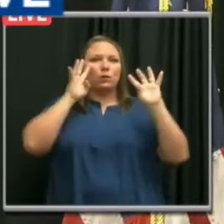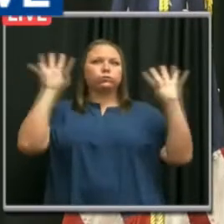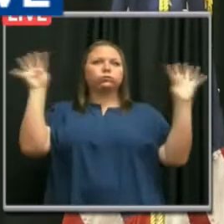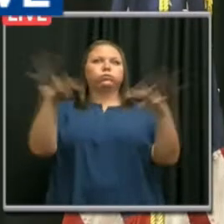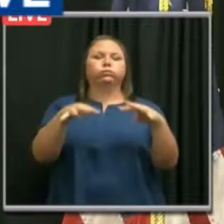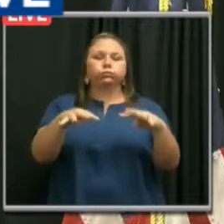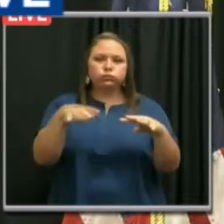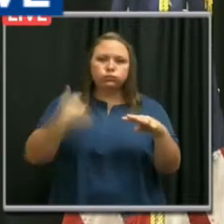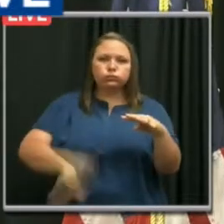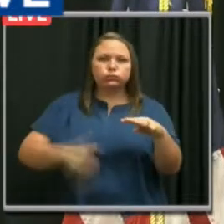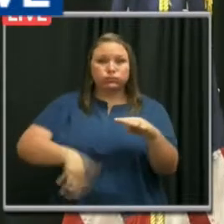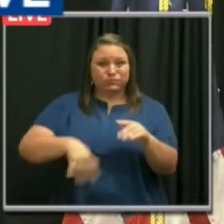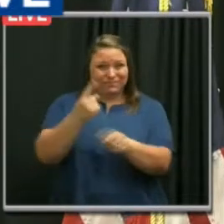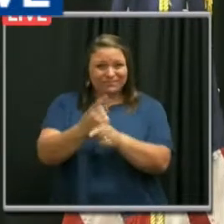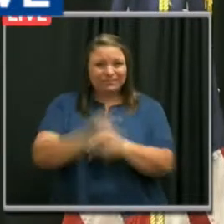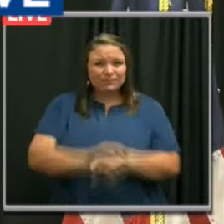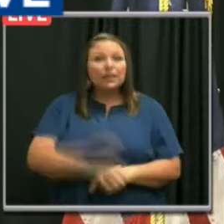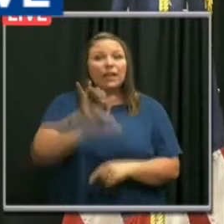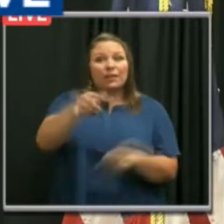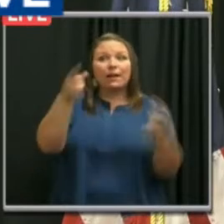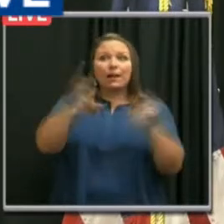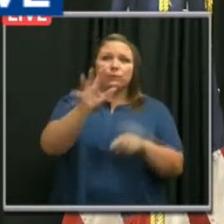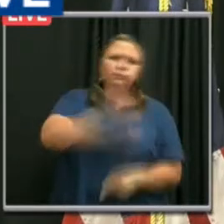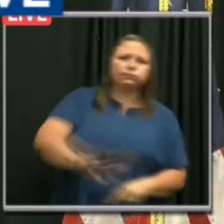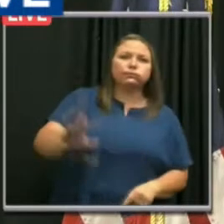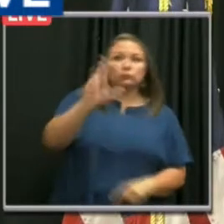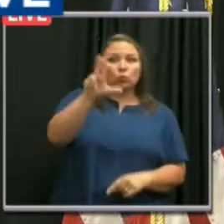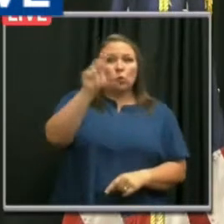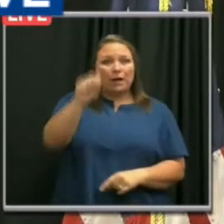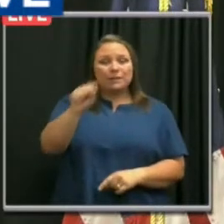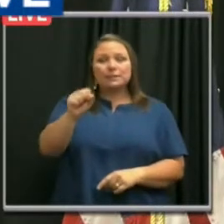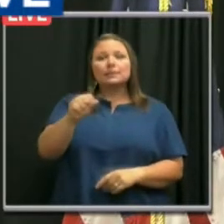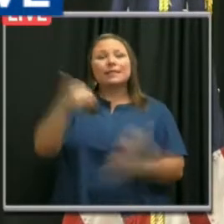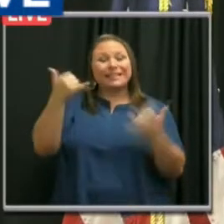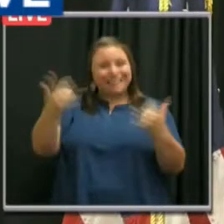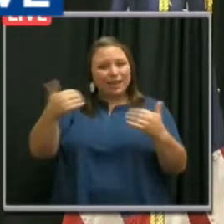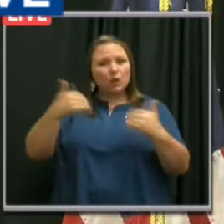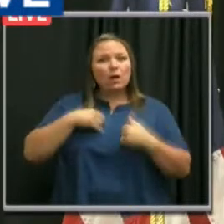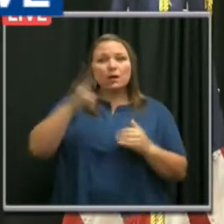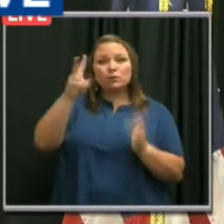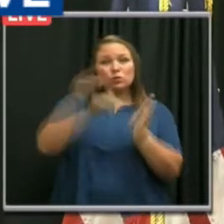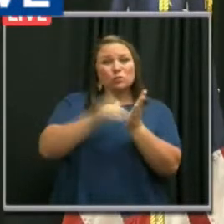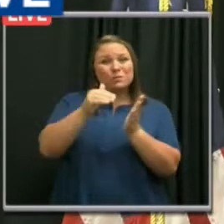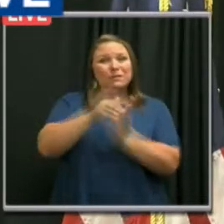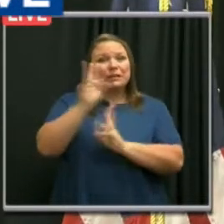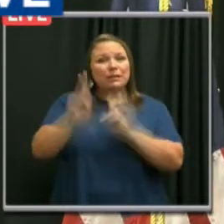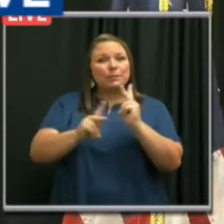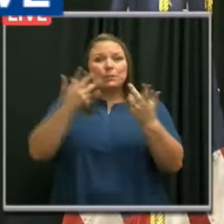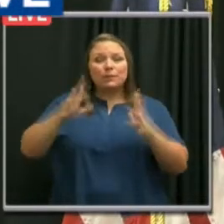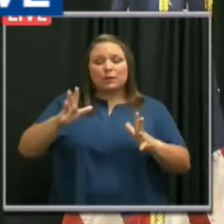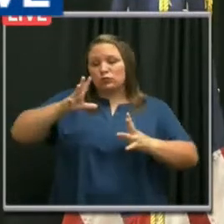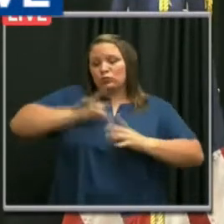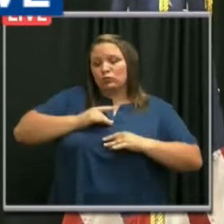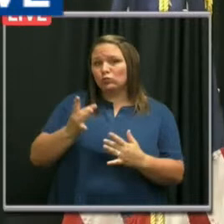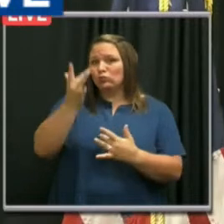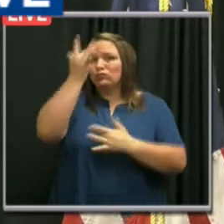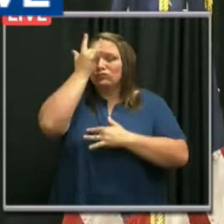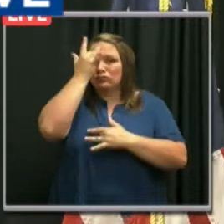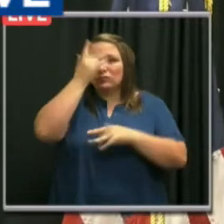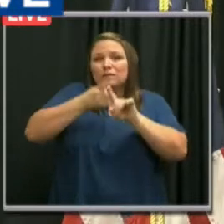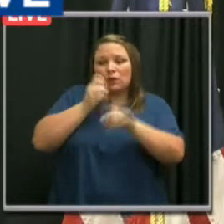attention, I would think. That is what has happened in the United States. 2 million Americans have now been infected by the COVID-19